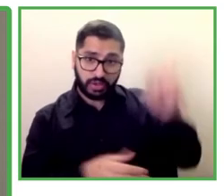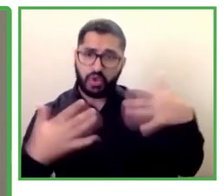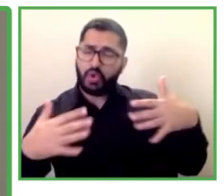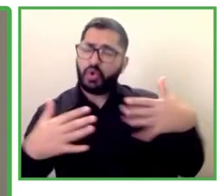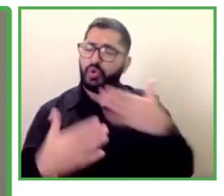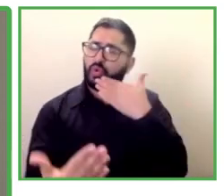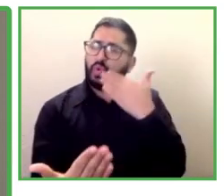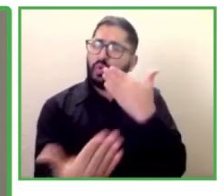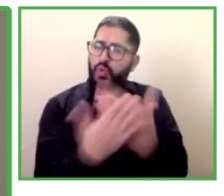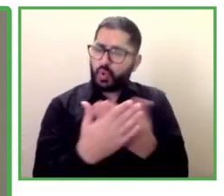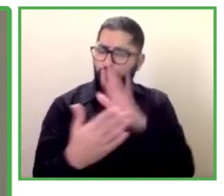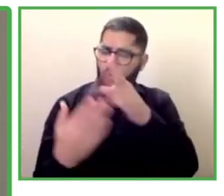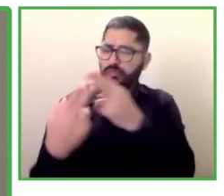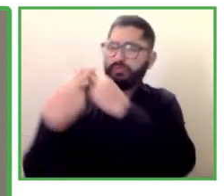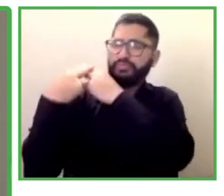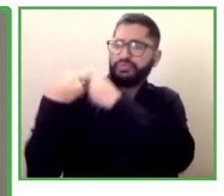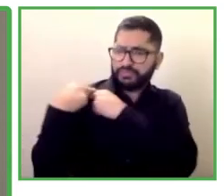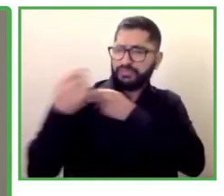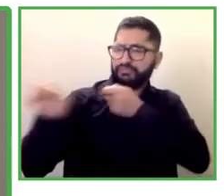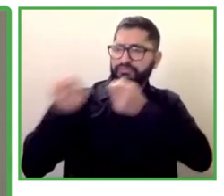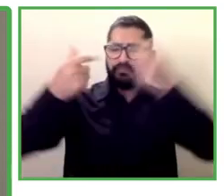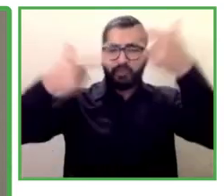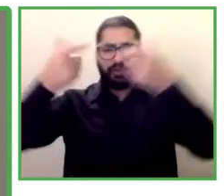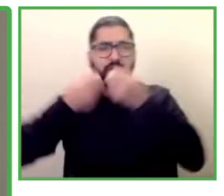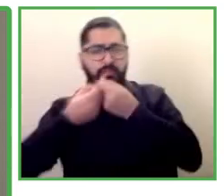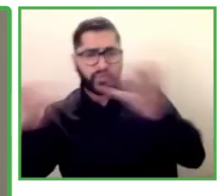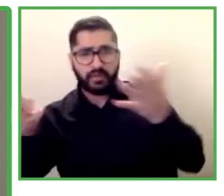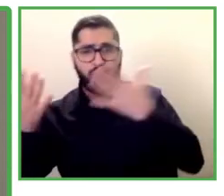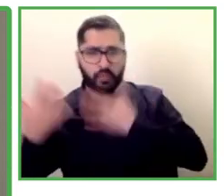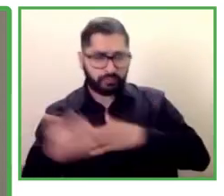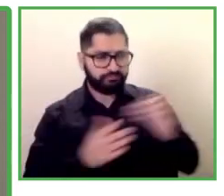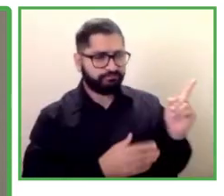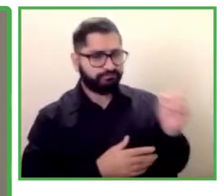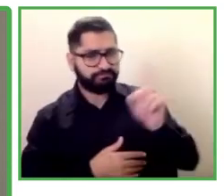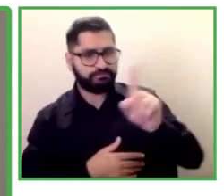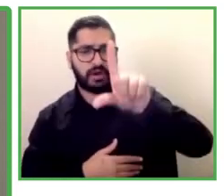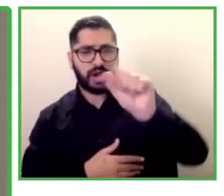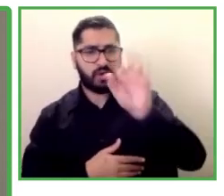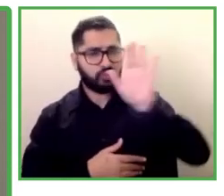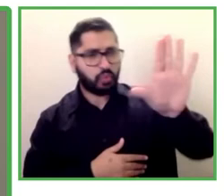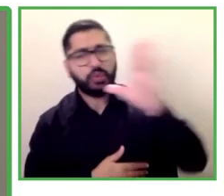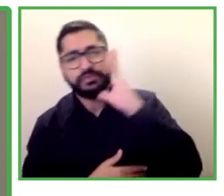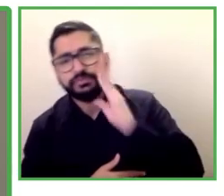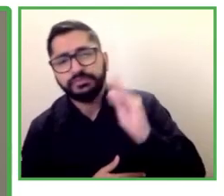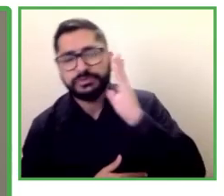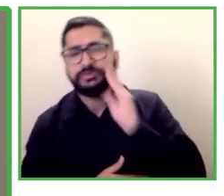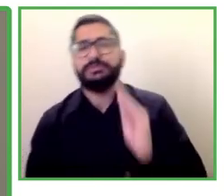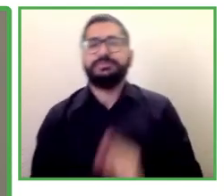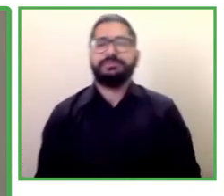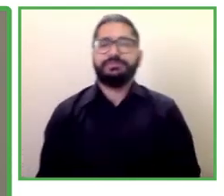professional, and I would like to give you the floor to start. So Laura, please go ahead.